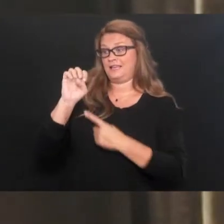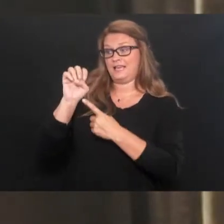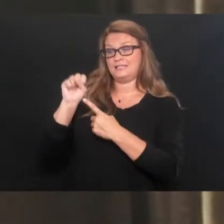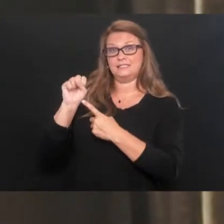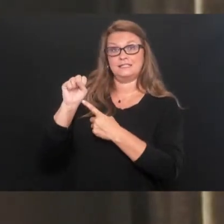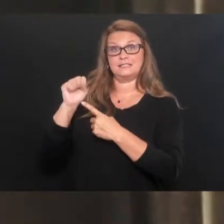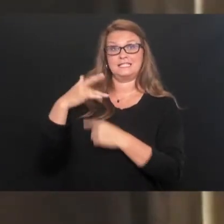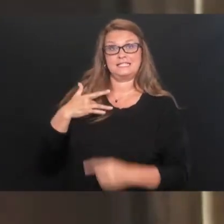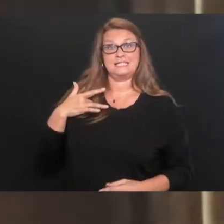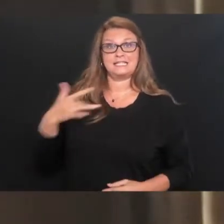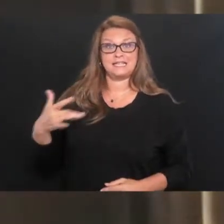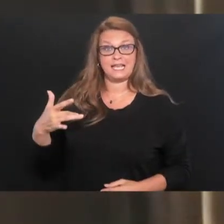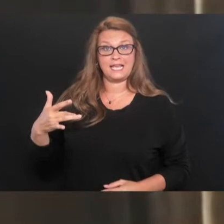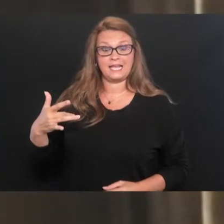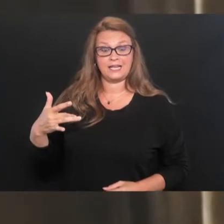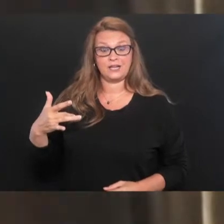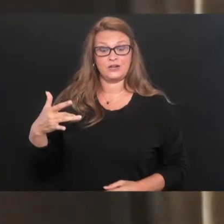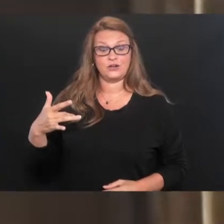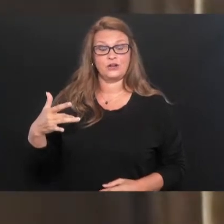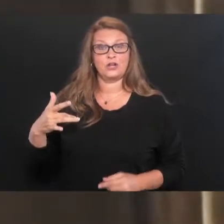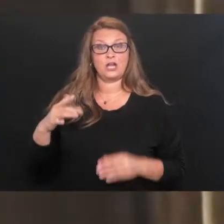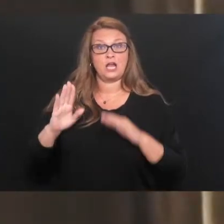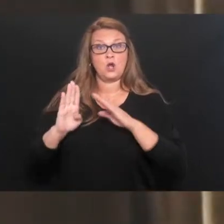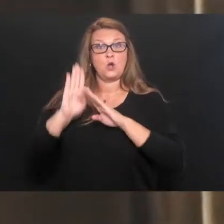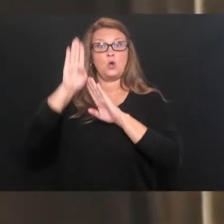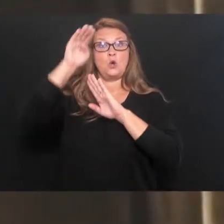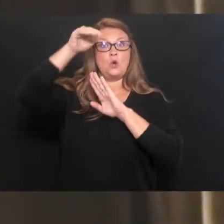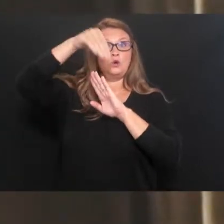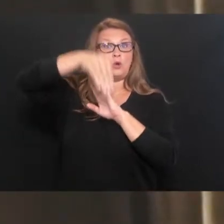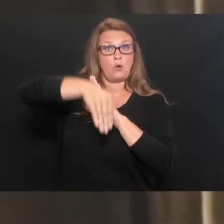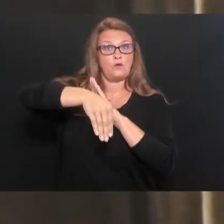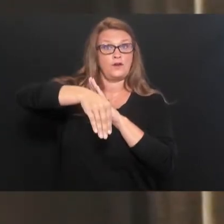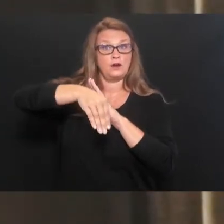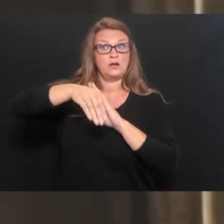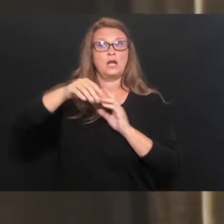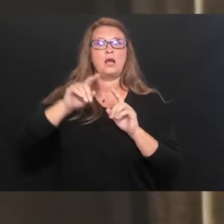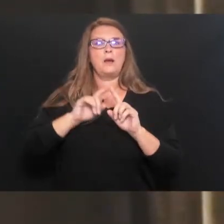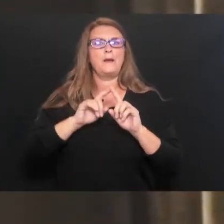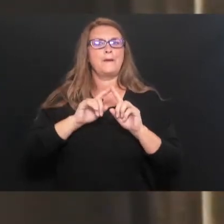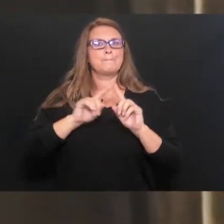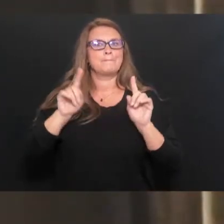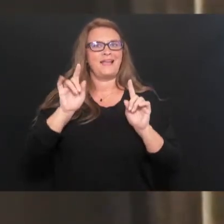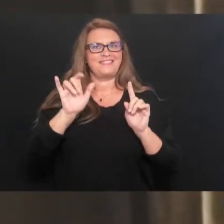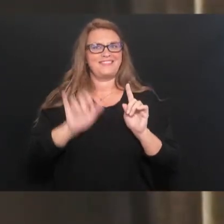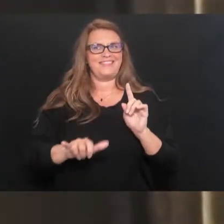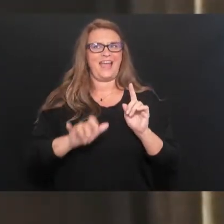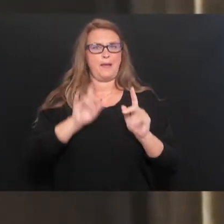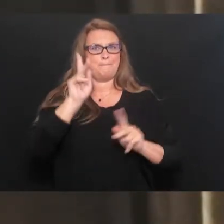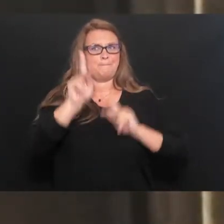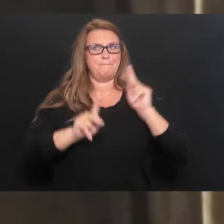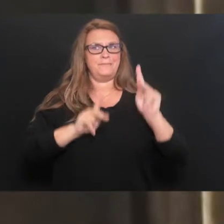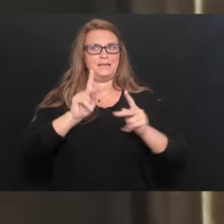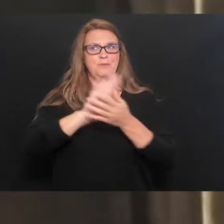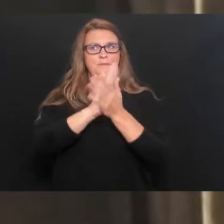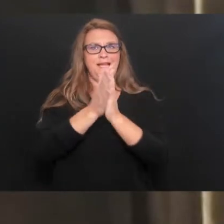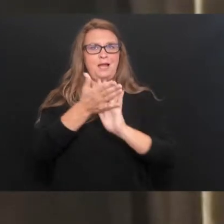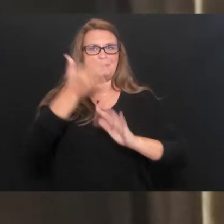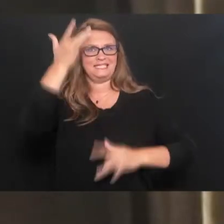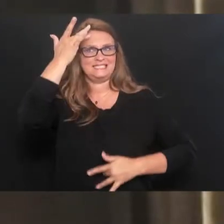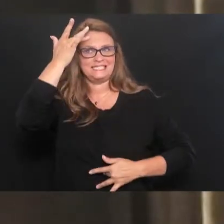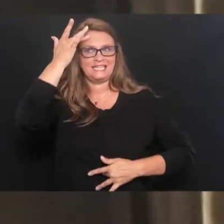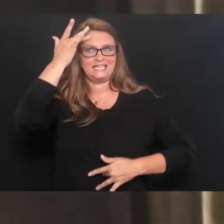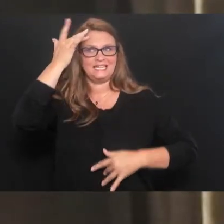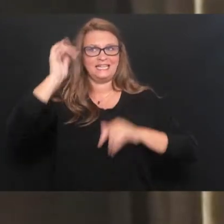to asymptote go over the peak, the perpetuation of people getting sick seems to